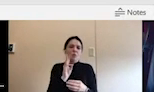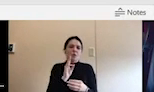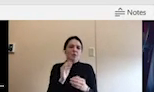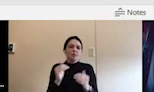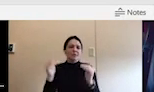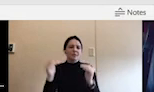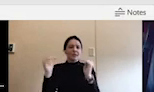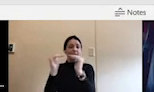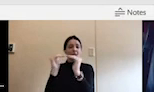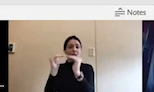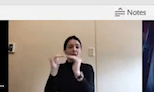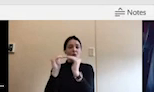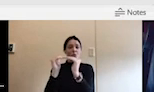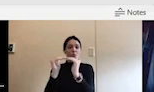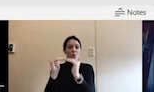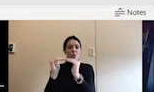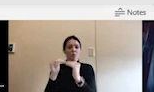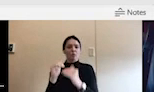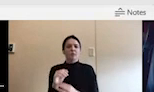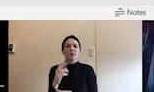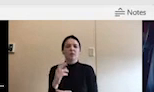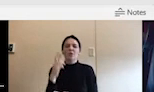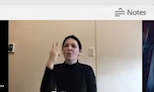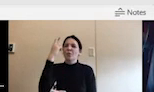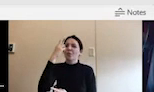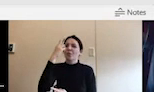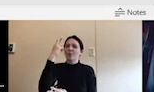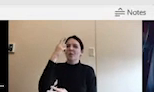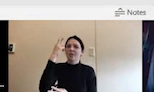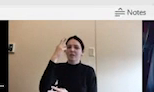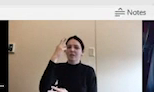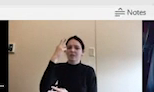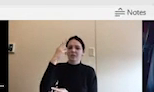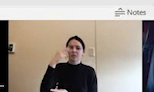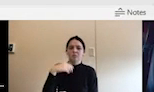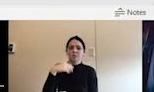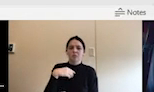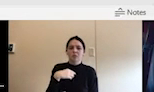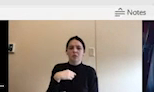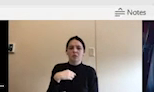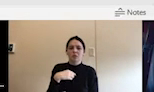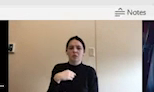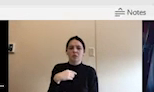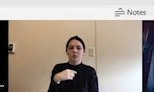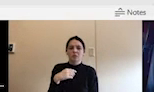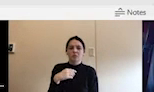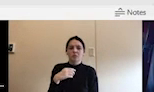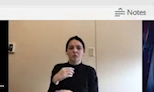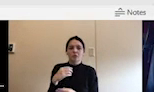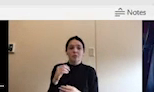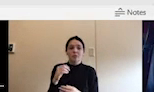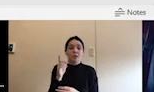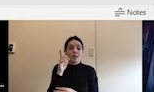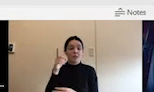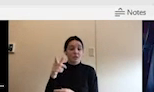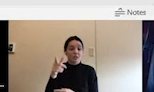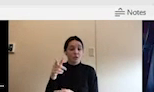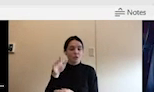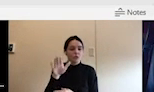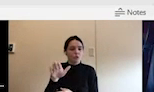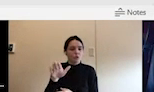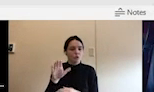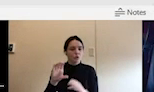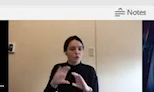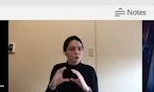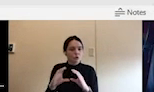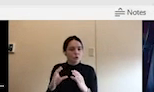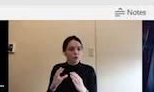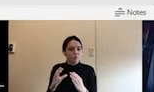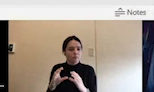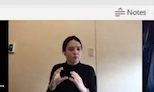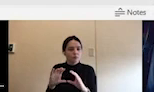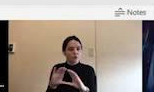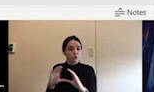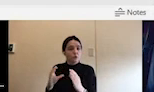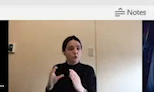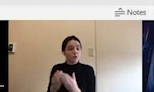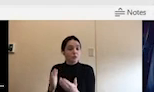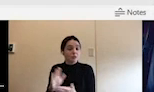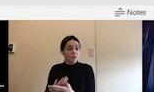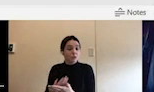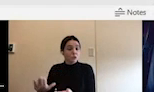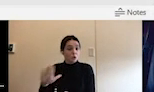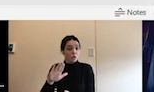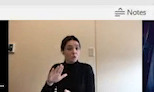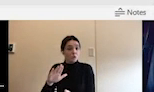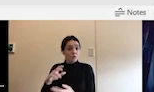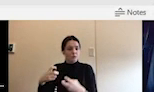they don't realize is 14 years later in your college physics class, you'll actually learn all of the equations in